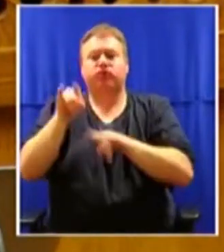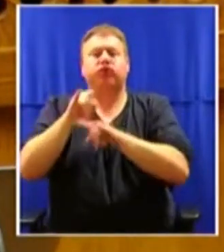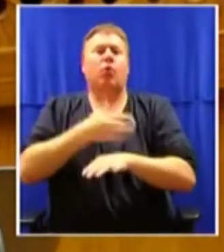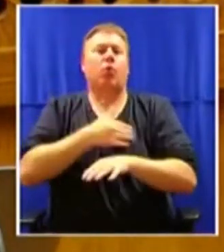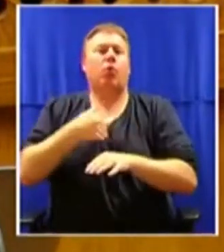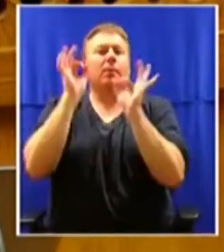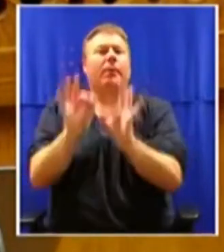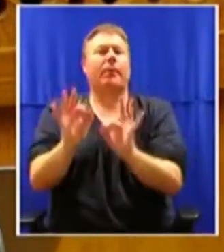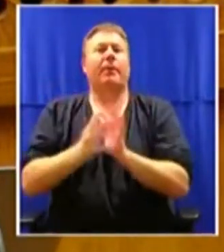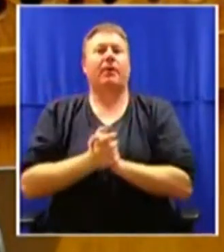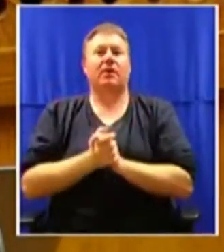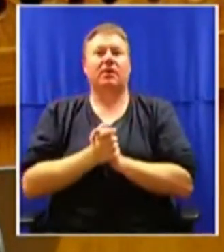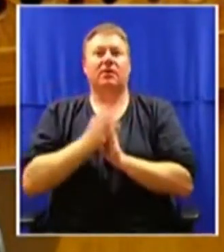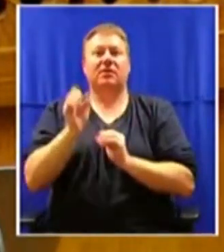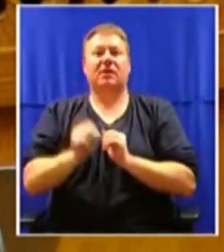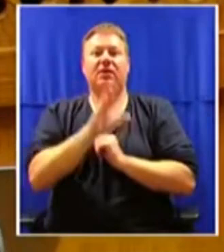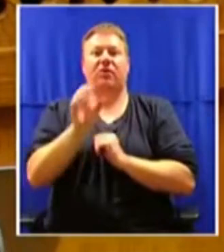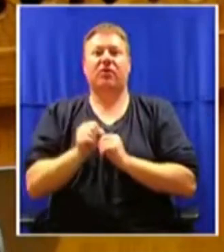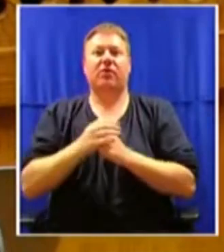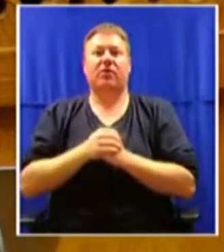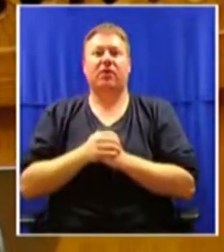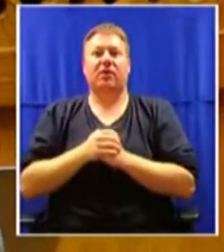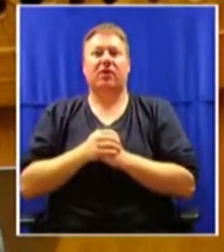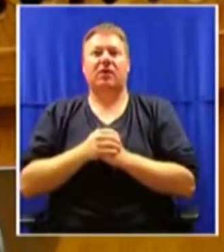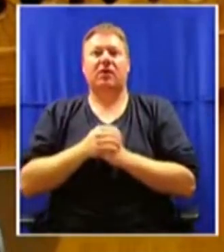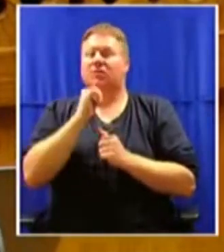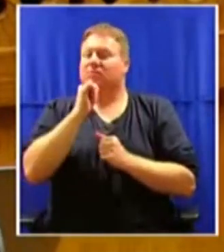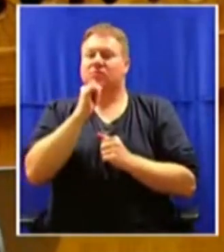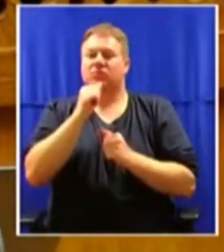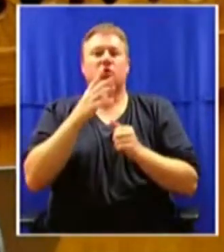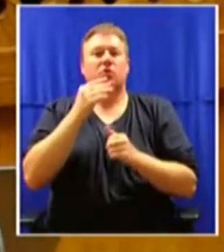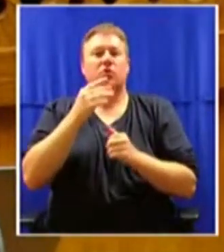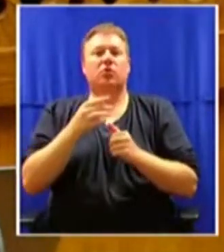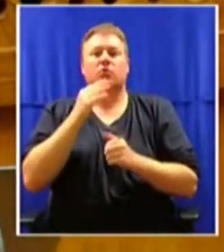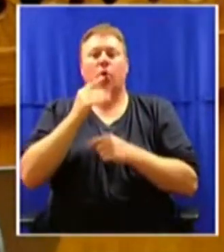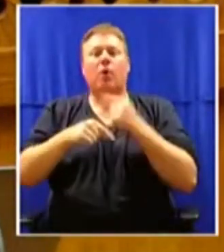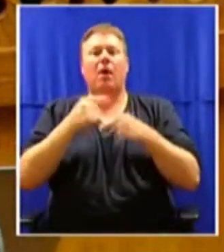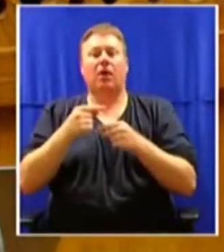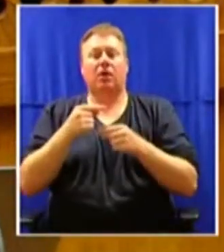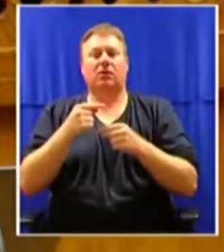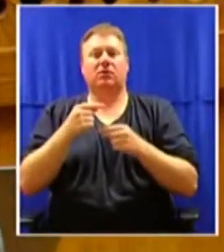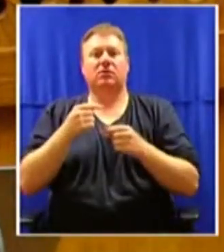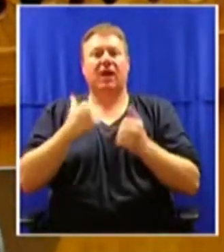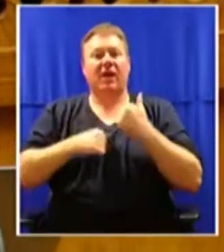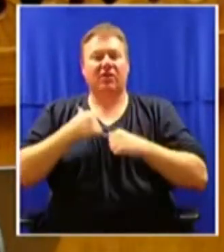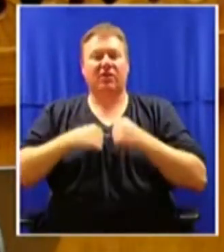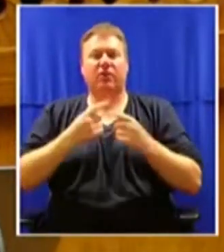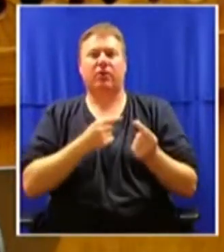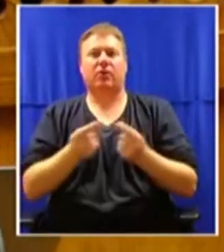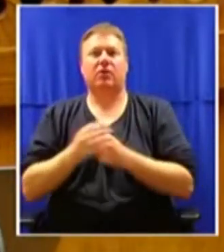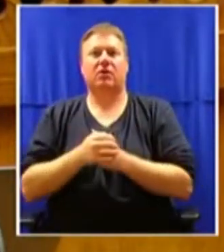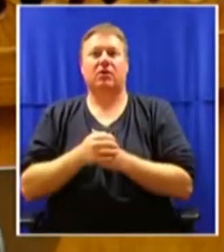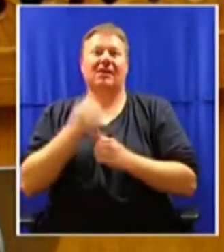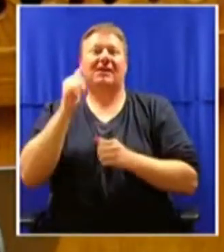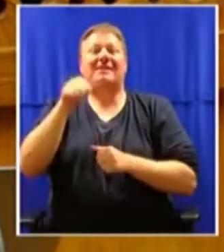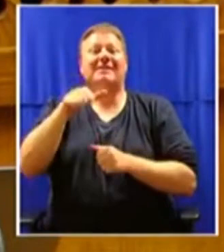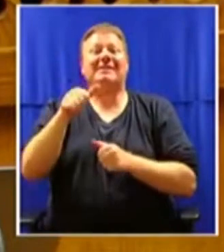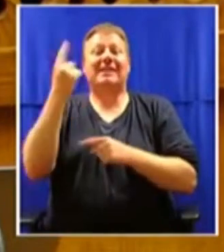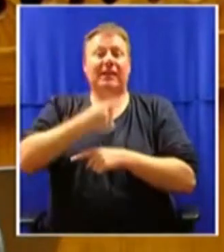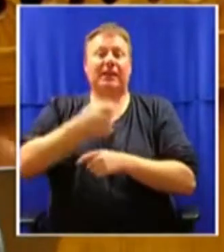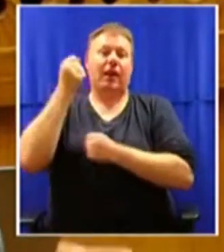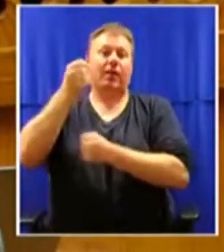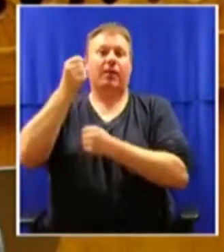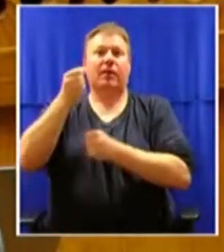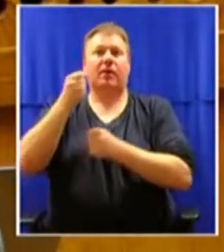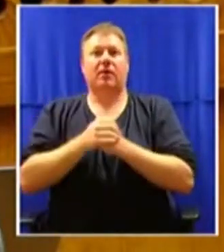It's hardly spoken about proactively, but immensely challenged reactively. Often 16 days of activism is mirrored with slogans,